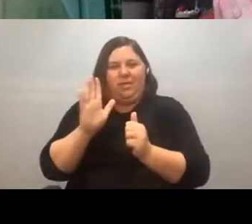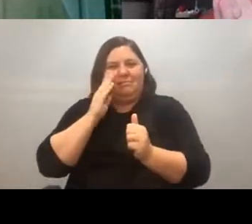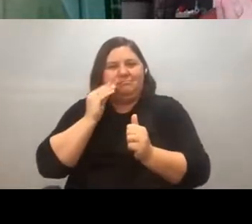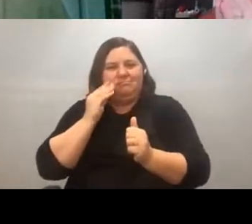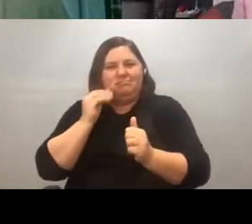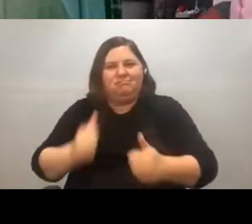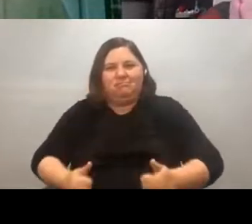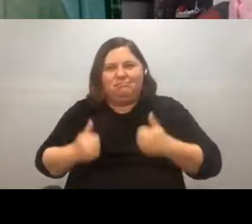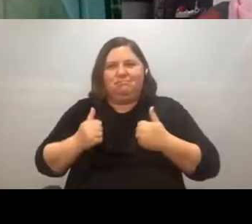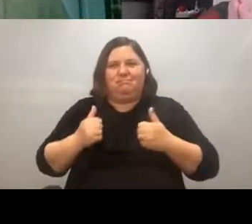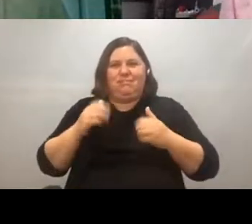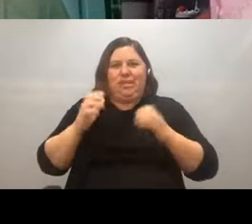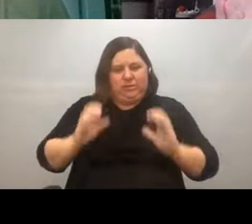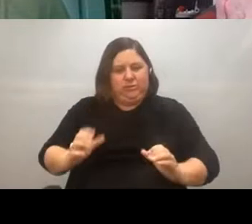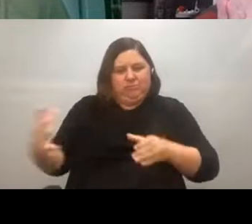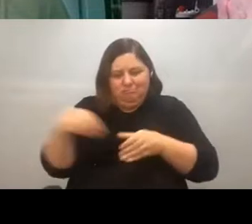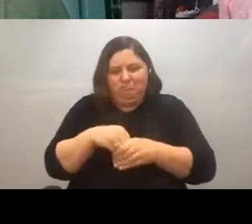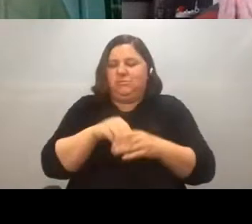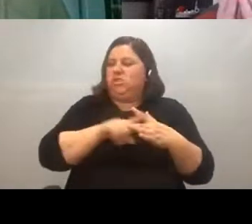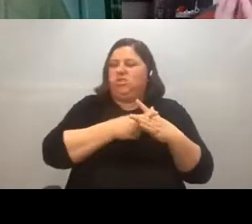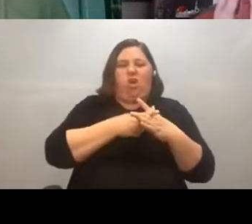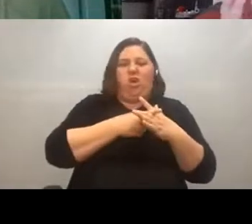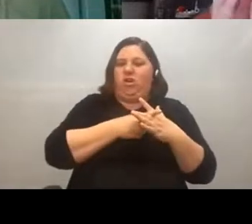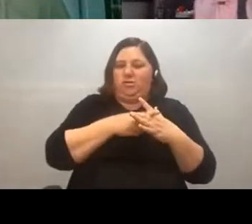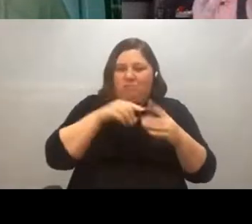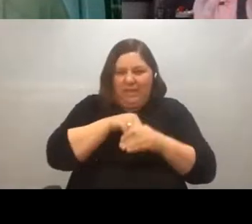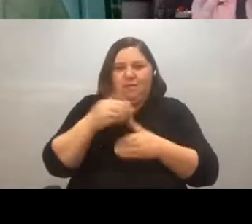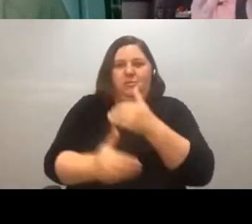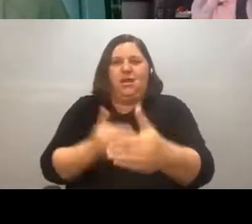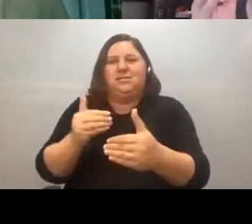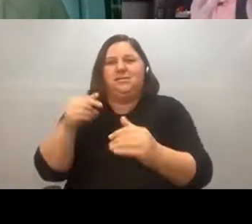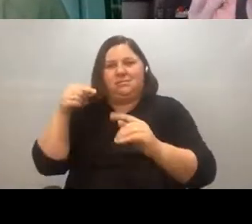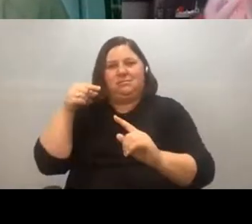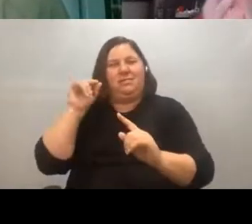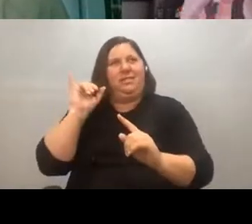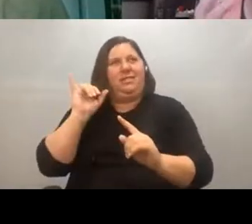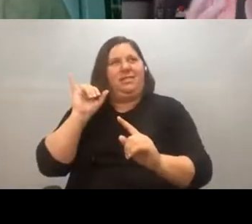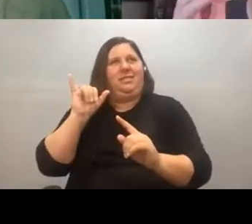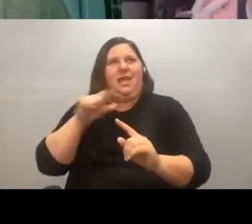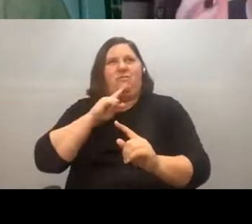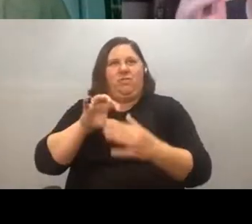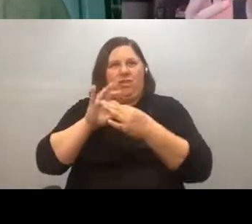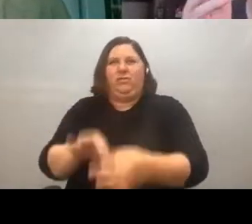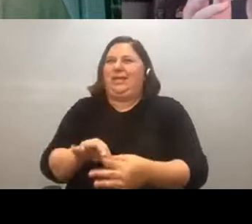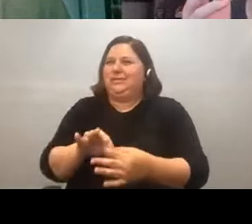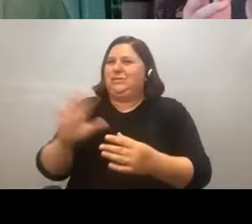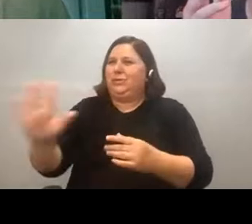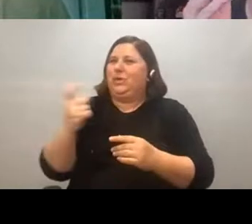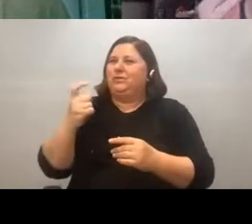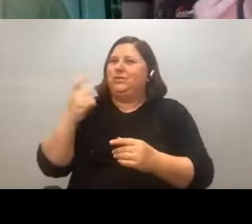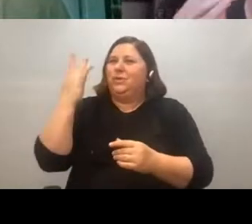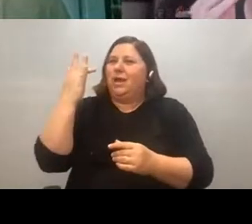consumers in the process from the start and that is really uh relevant i think to that question because